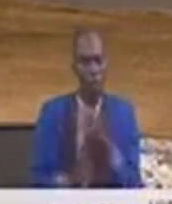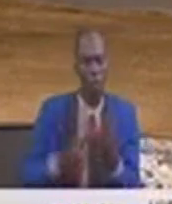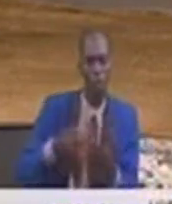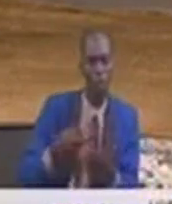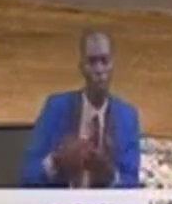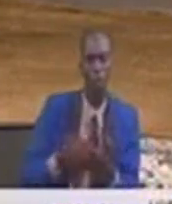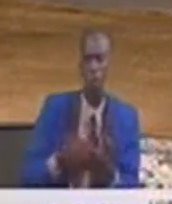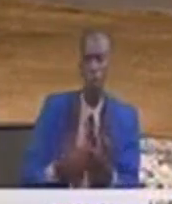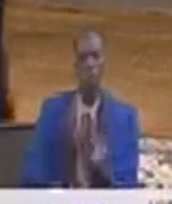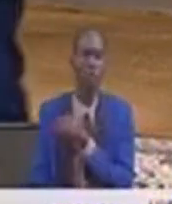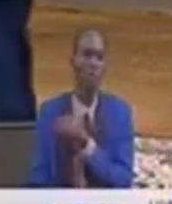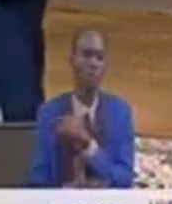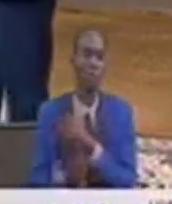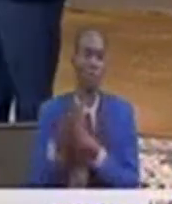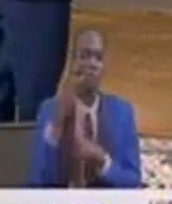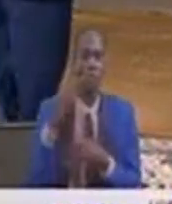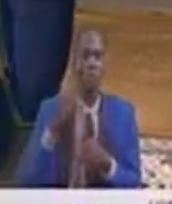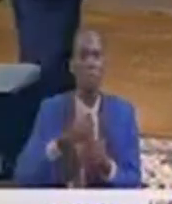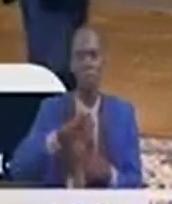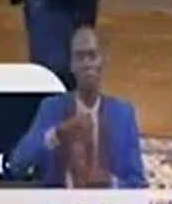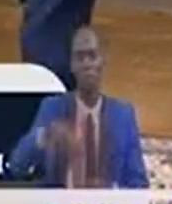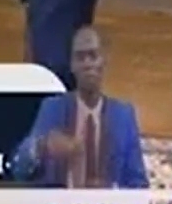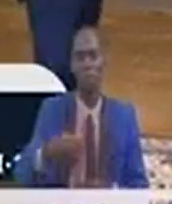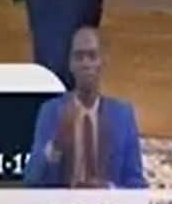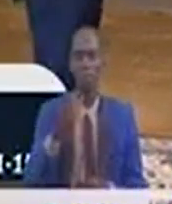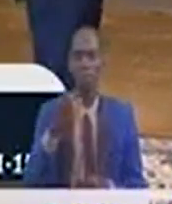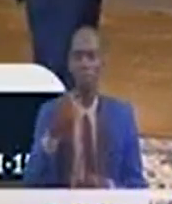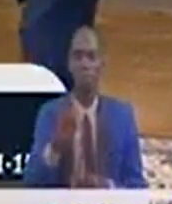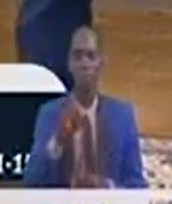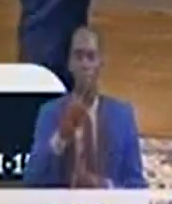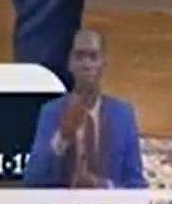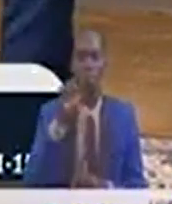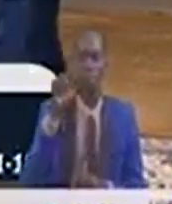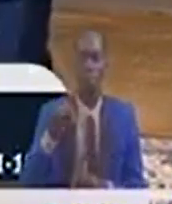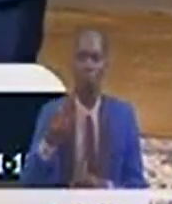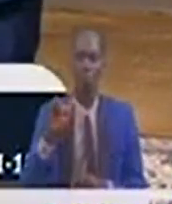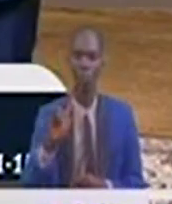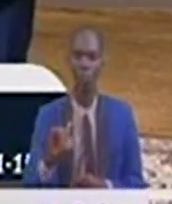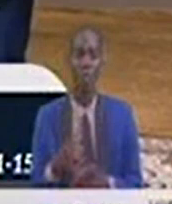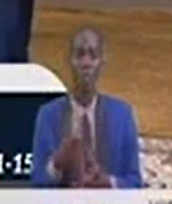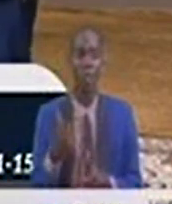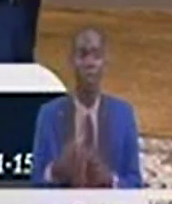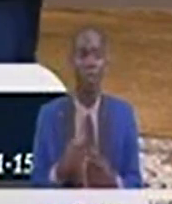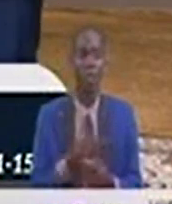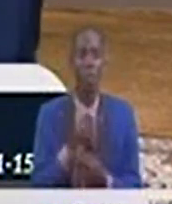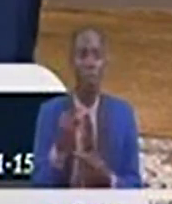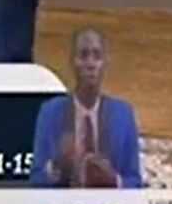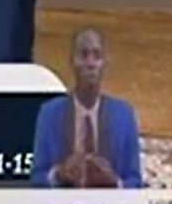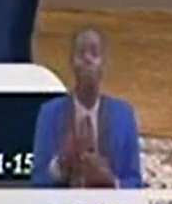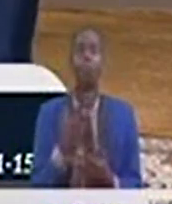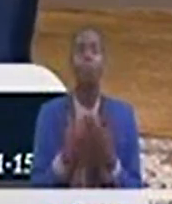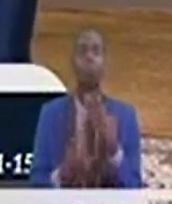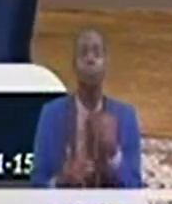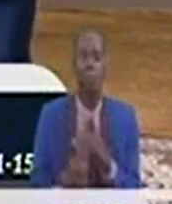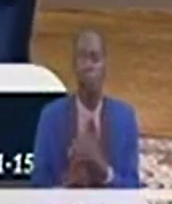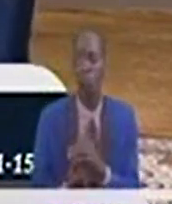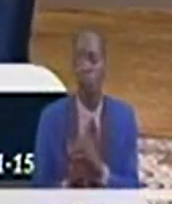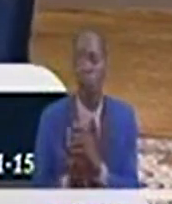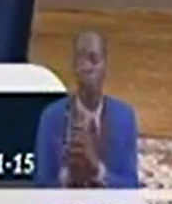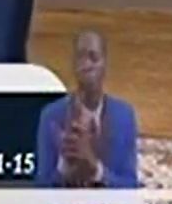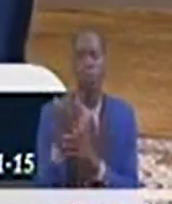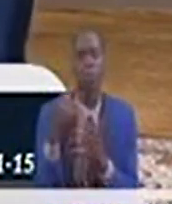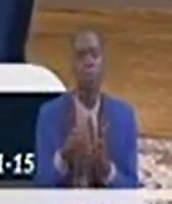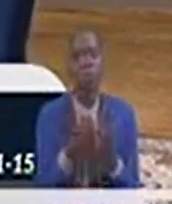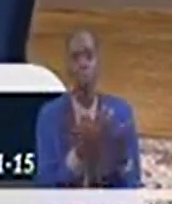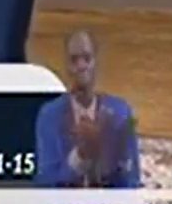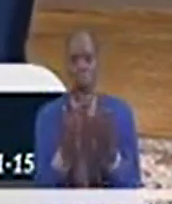James chapter 1, reading from verse 15. Then when lust has conceived, it bringeth